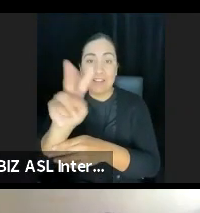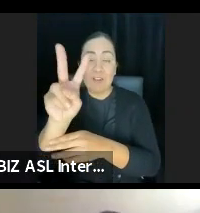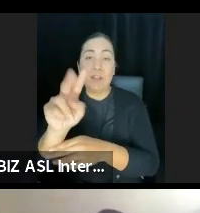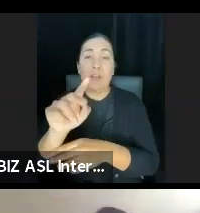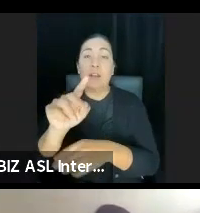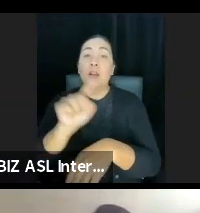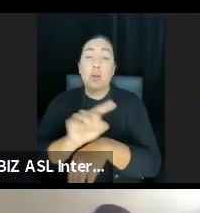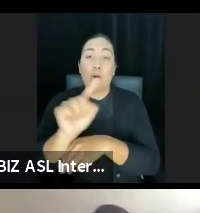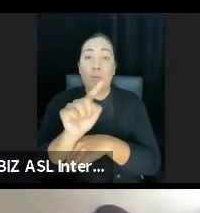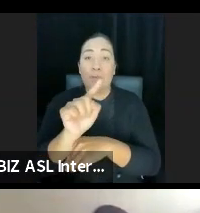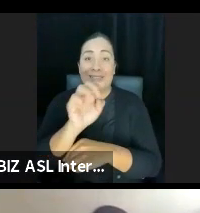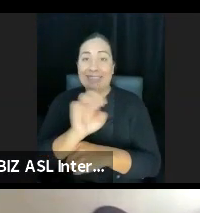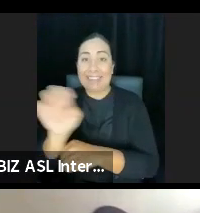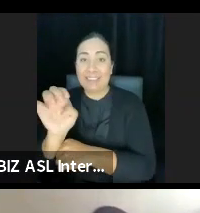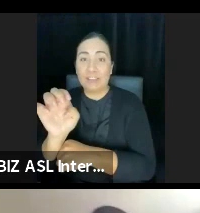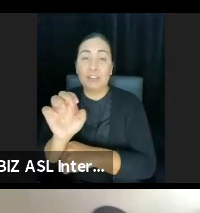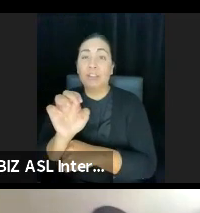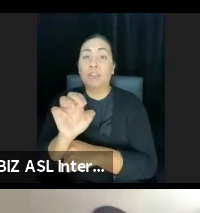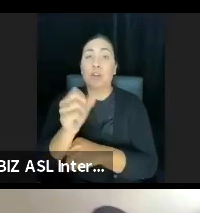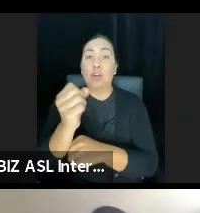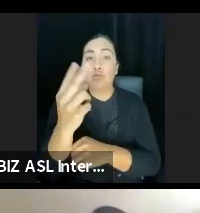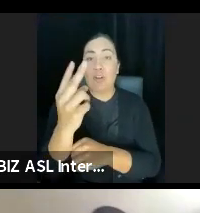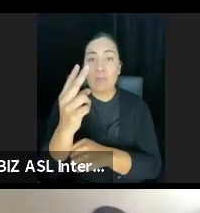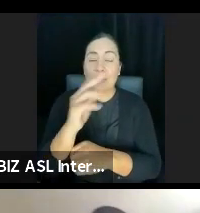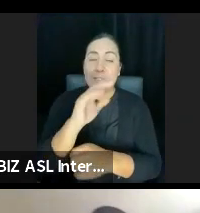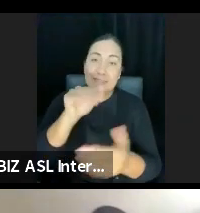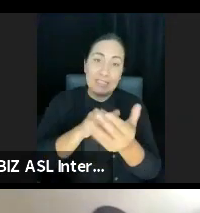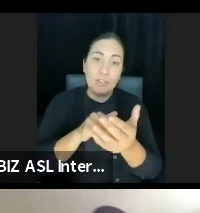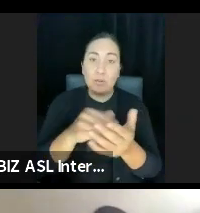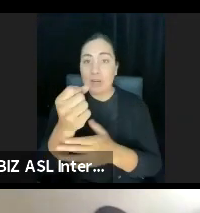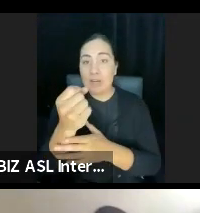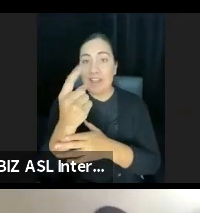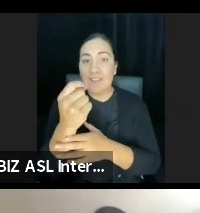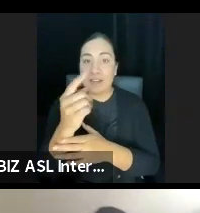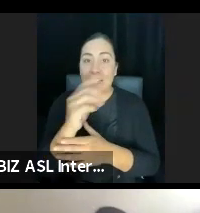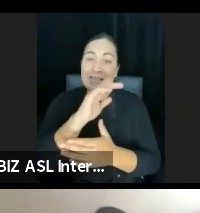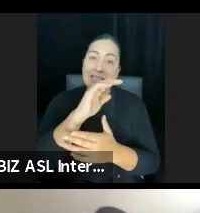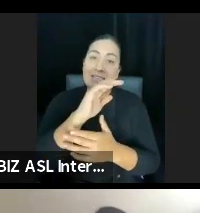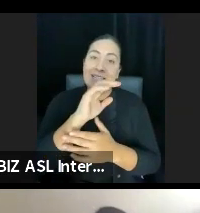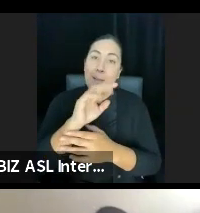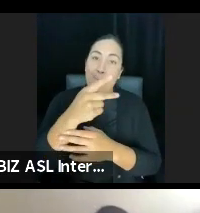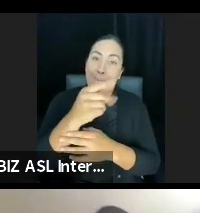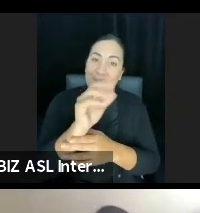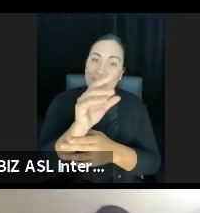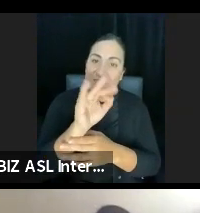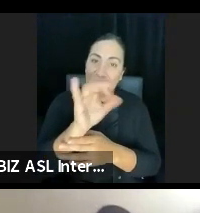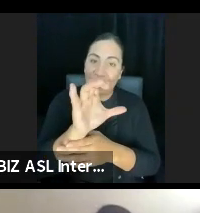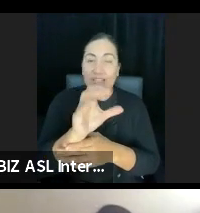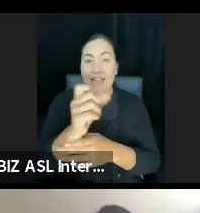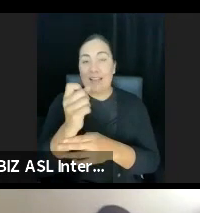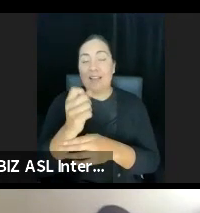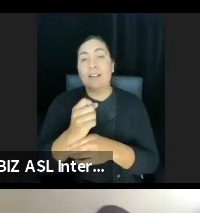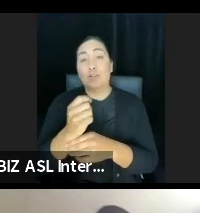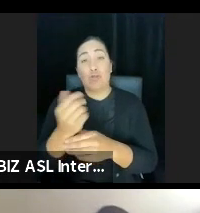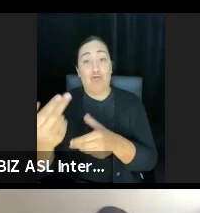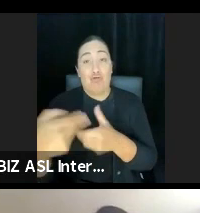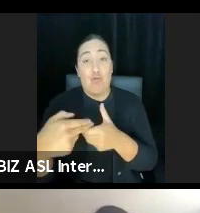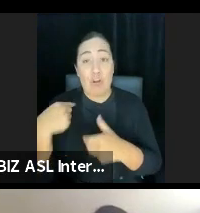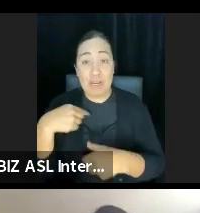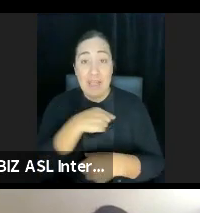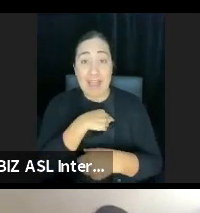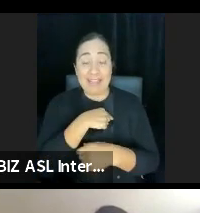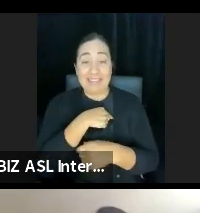12 p.m. Mountain Time, and 11 a.m. Pacific. Join us next Tuesday, April 14th, for a conversation attending to our